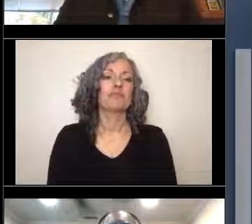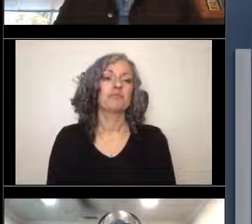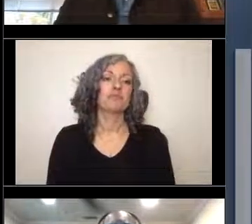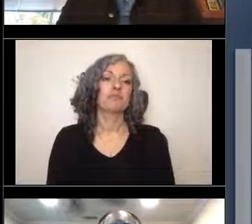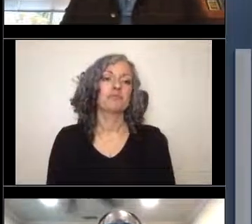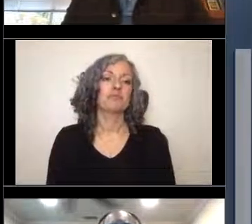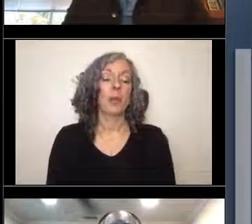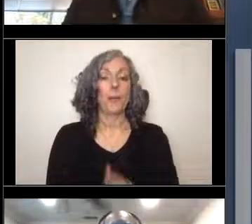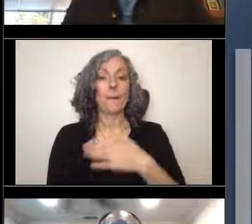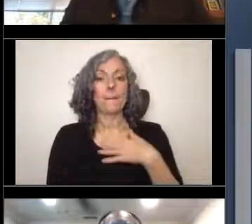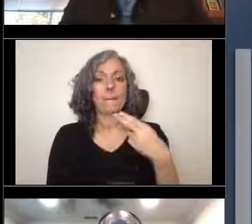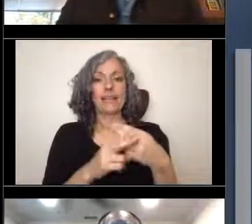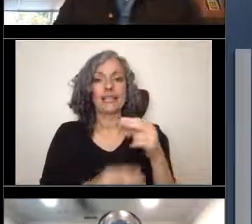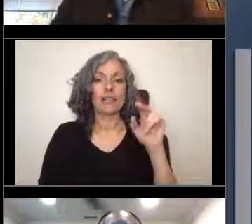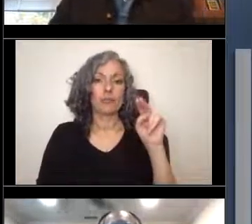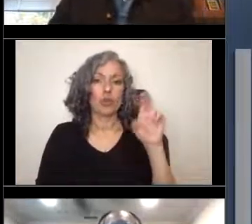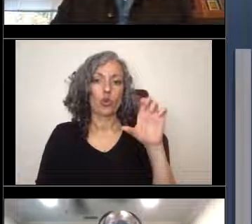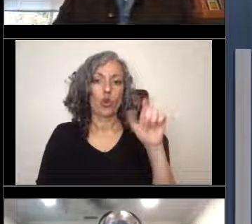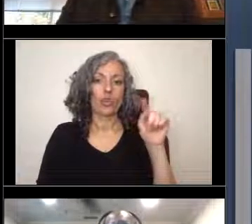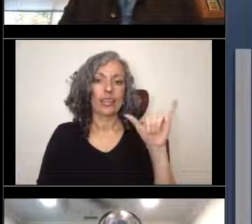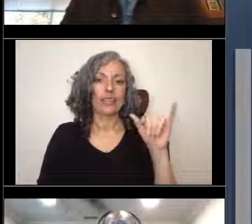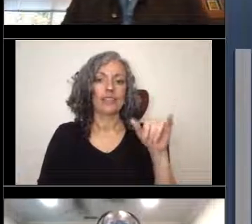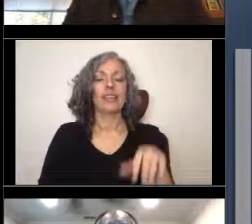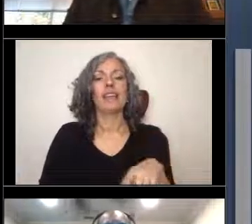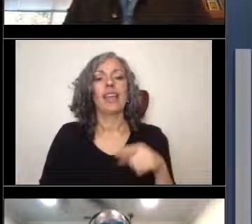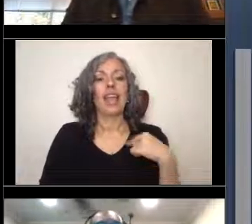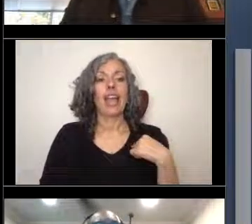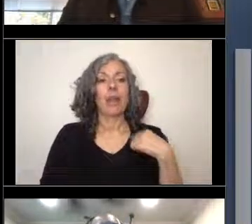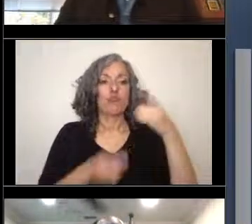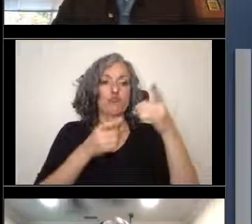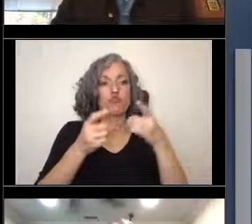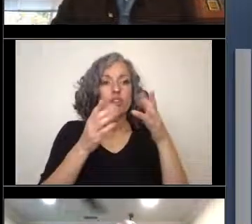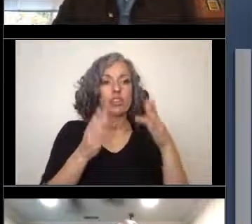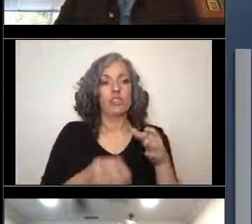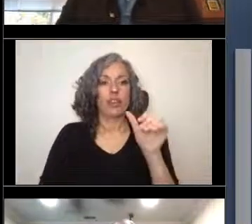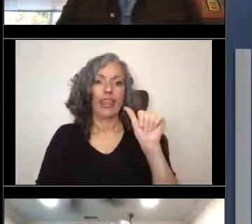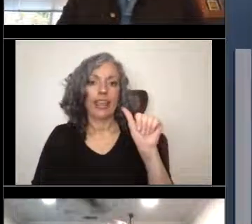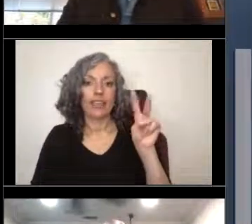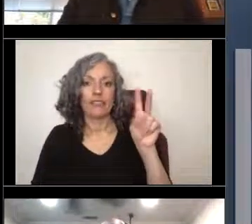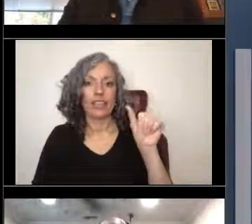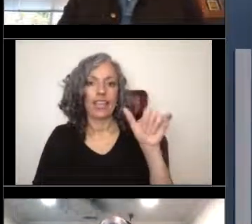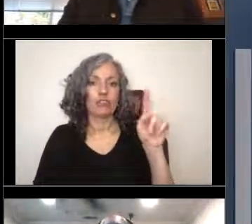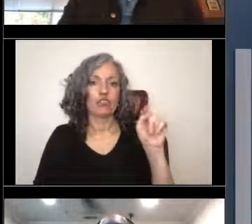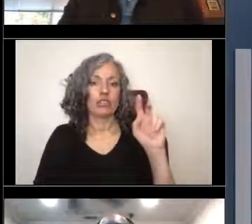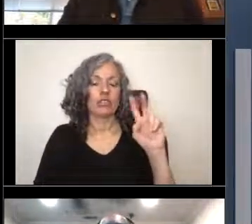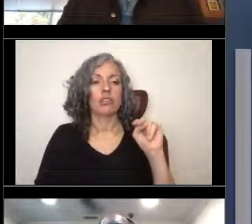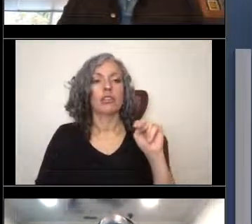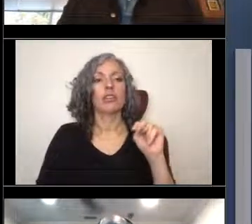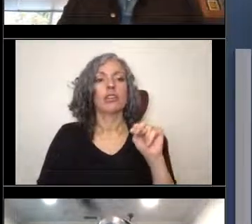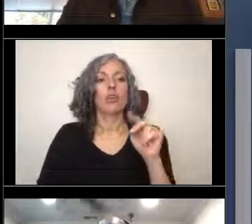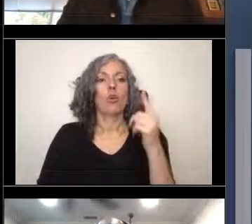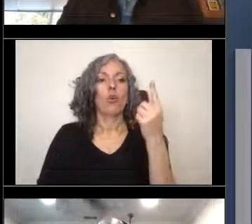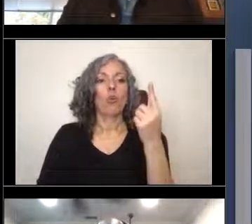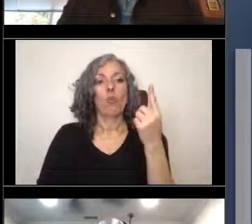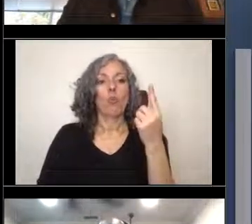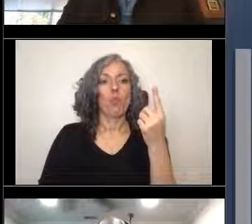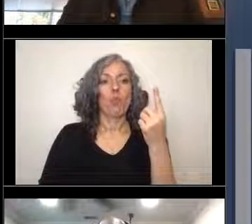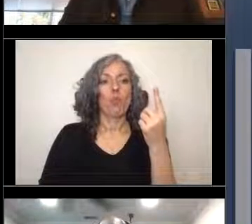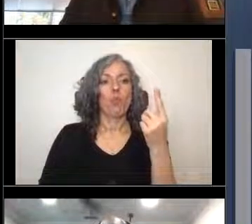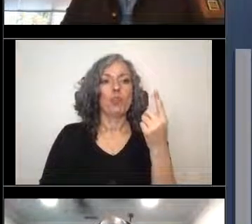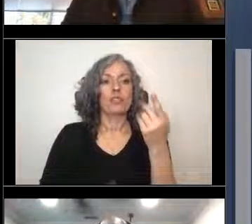is Cody Roggets. I serve as the Director of Aviation for the County of Humboldt, overseeing the county's 1 commercial service airport and